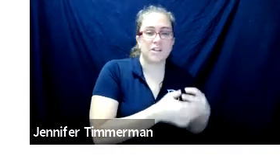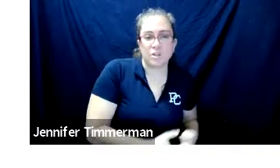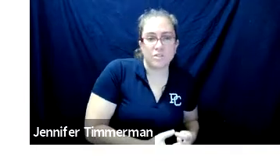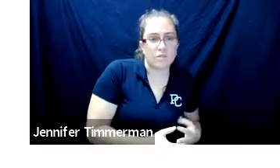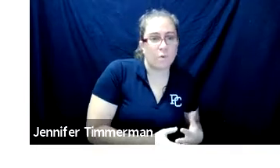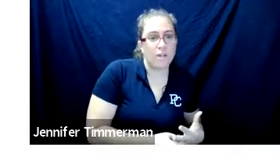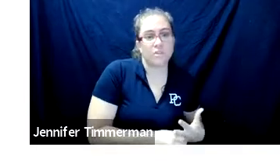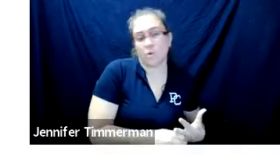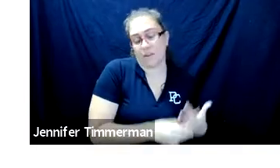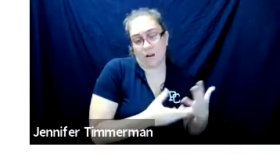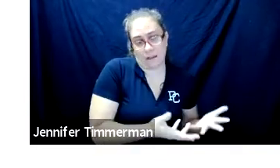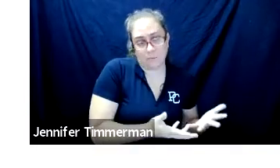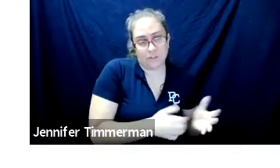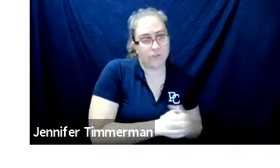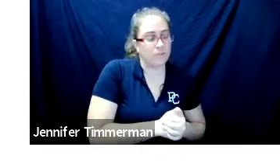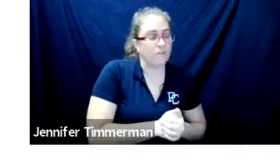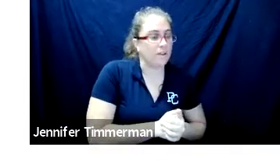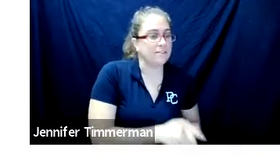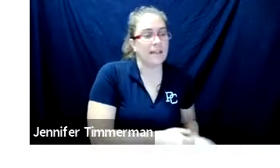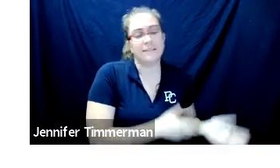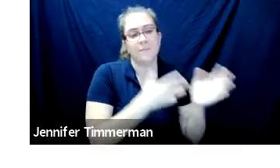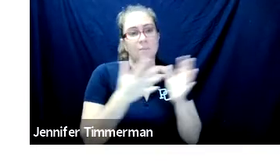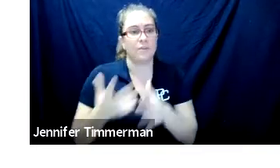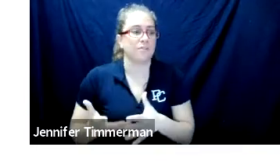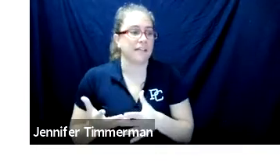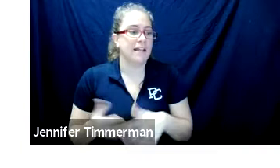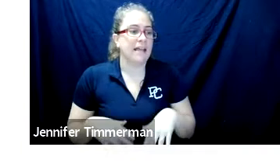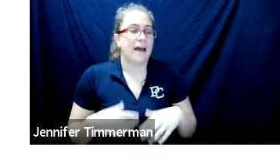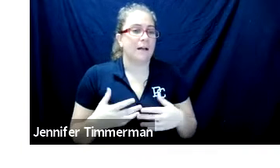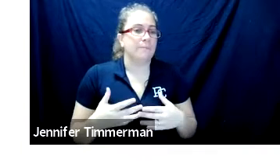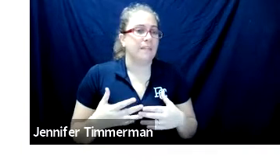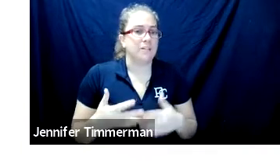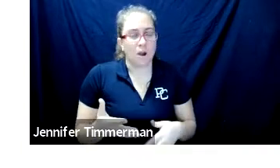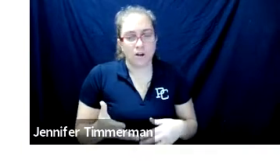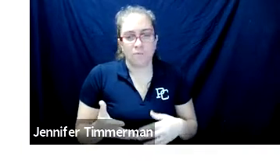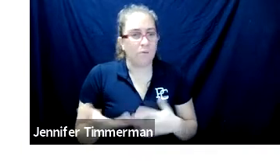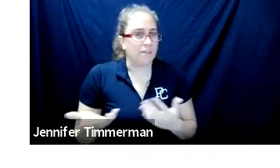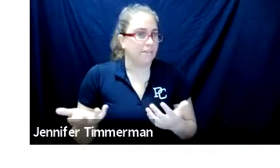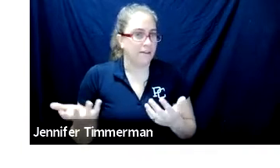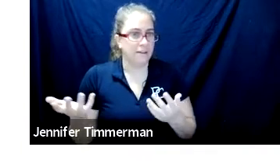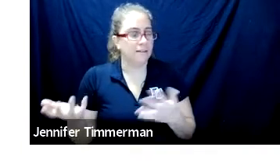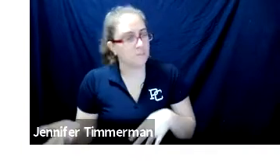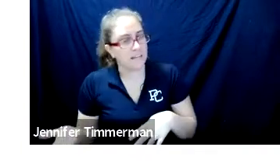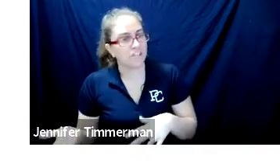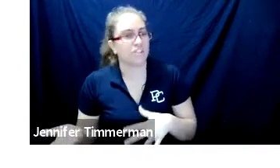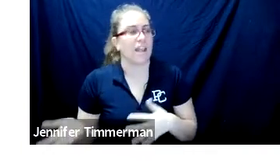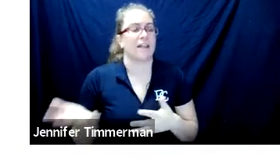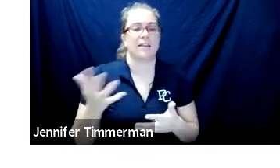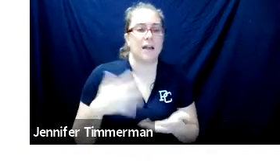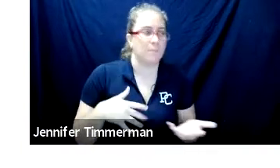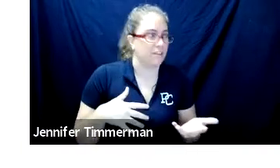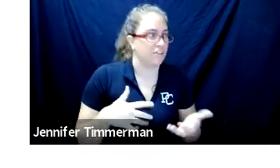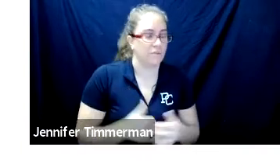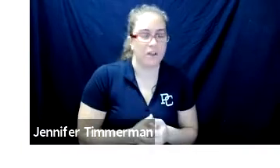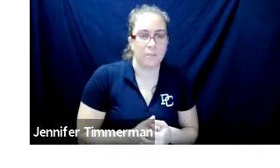choose not to use their voice or they're unable to use their voice. And some people use it in part with speech and